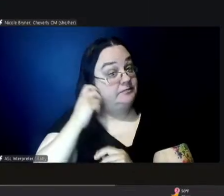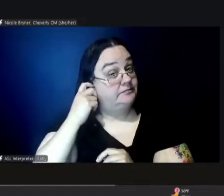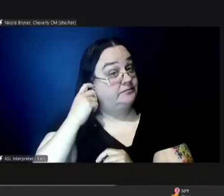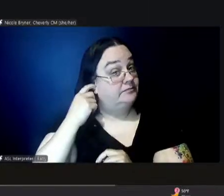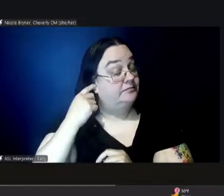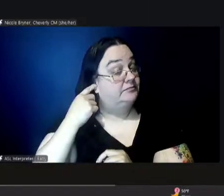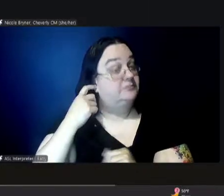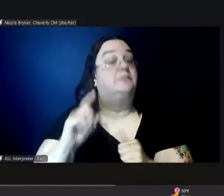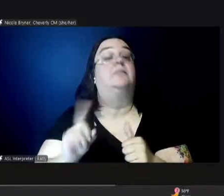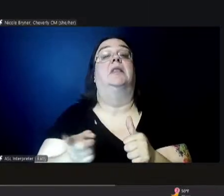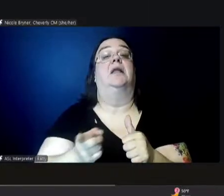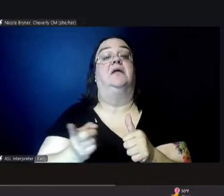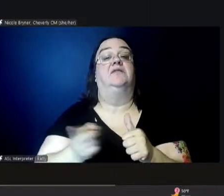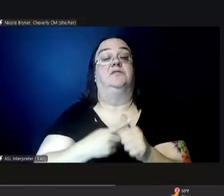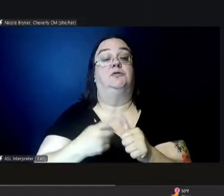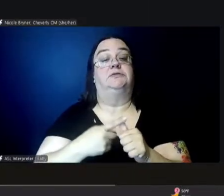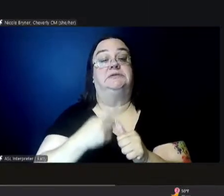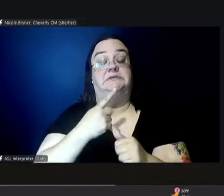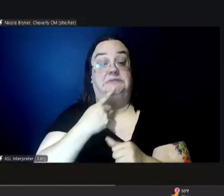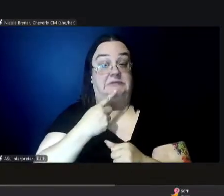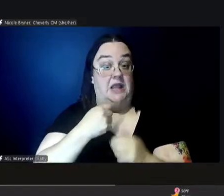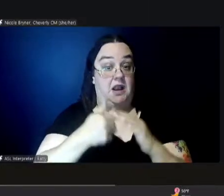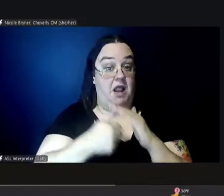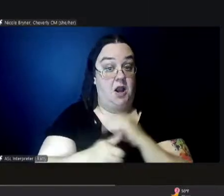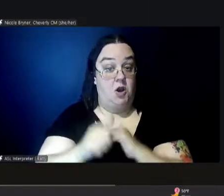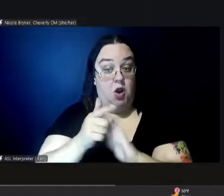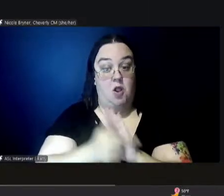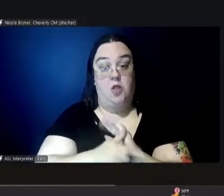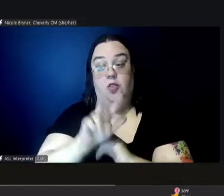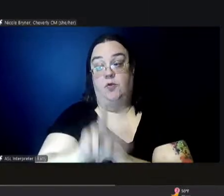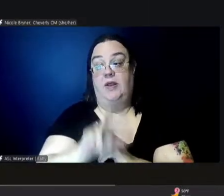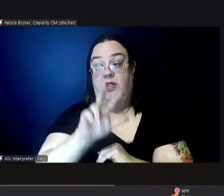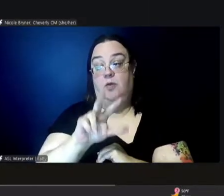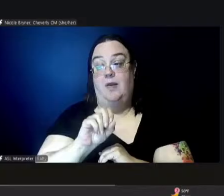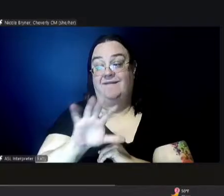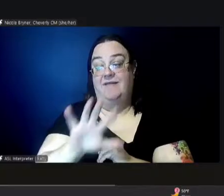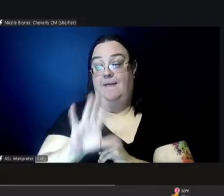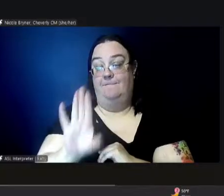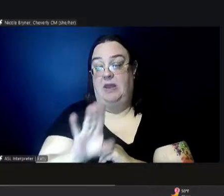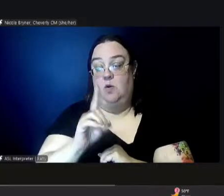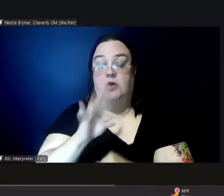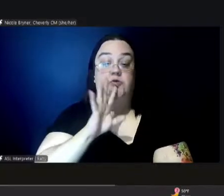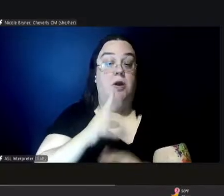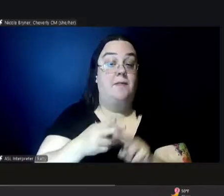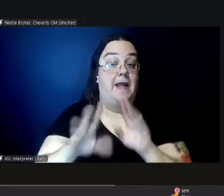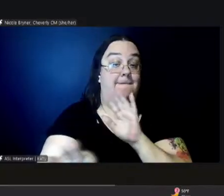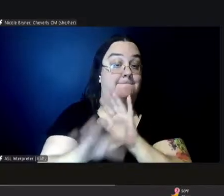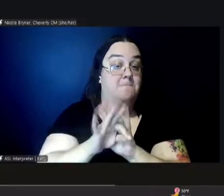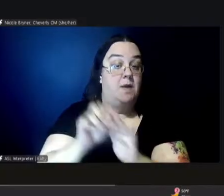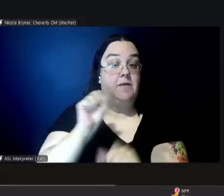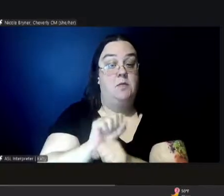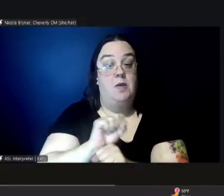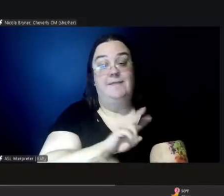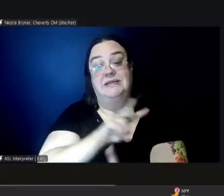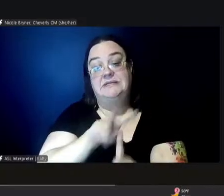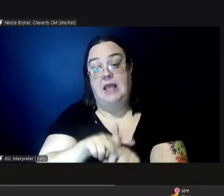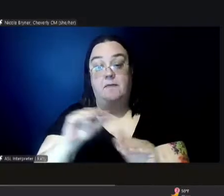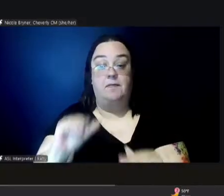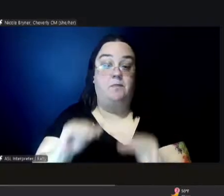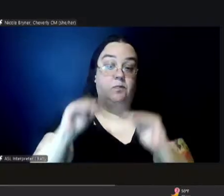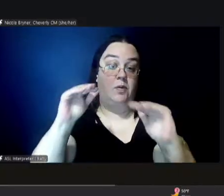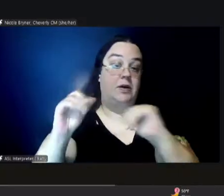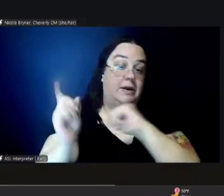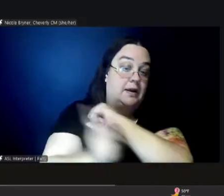The first item cited under the law was 3305B1 to discuss the appointment, employment, assignment, promotion, discipline,